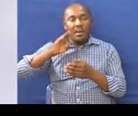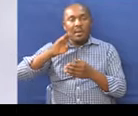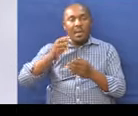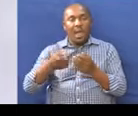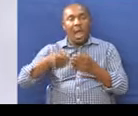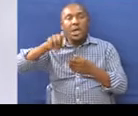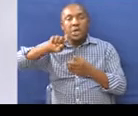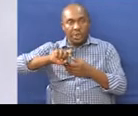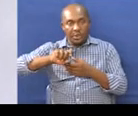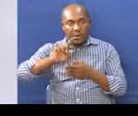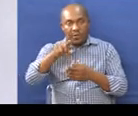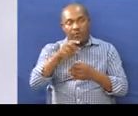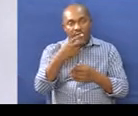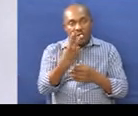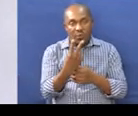addition of 2